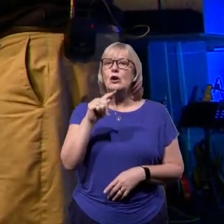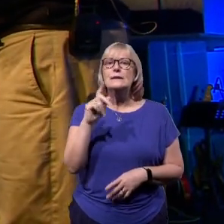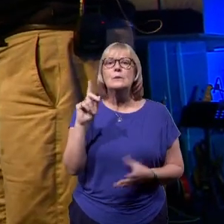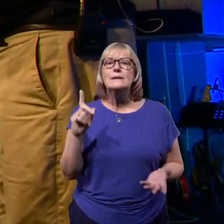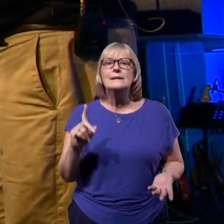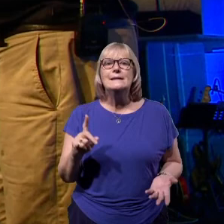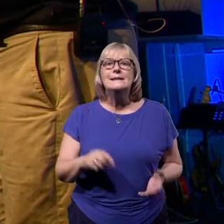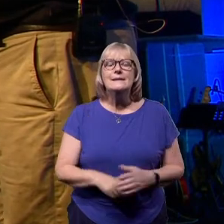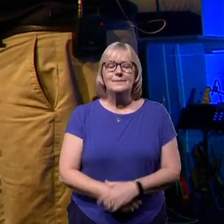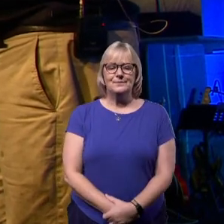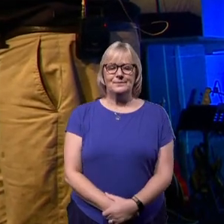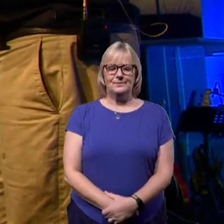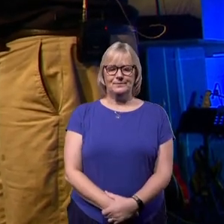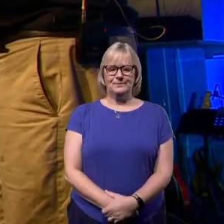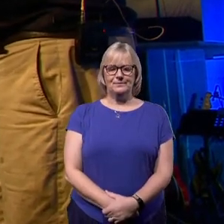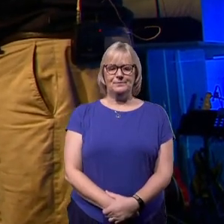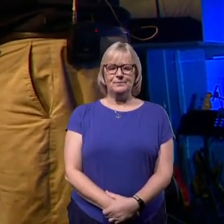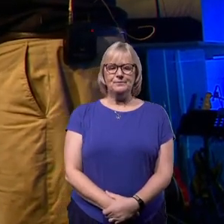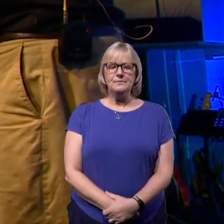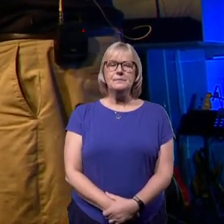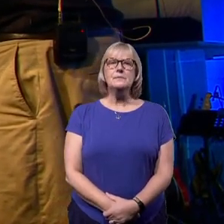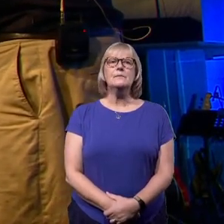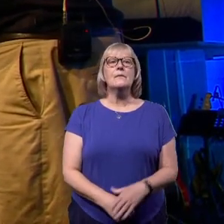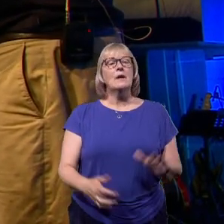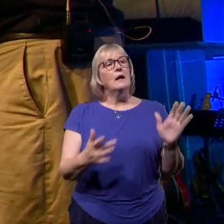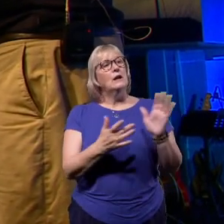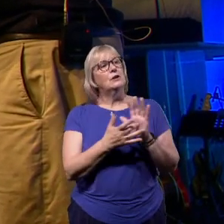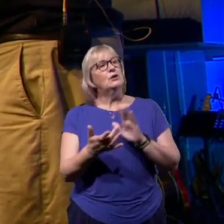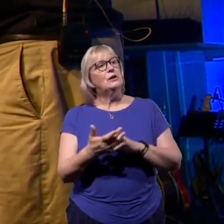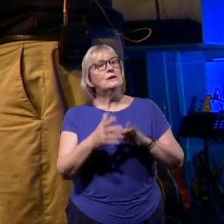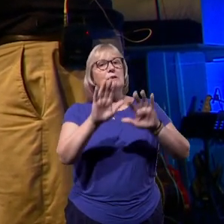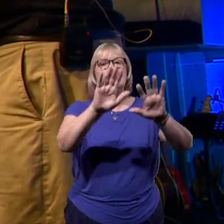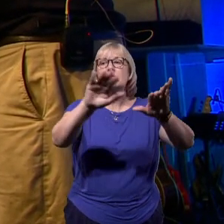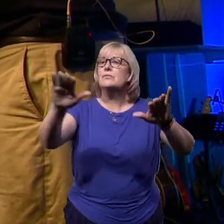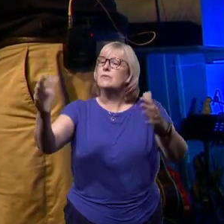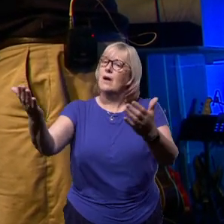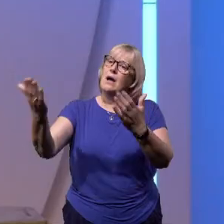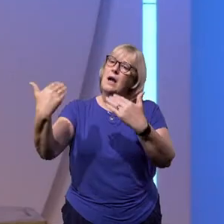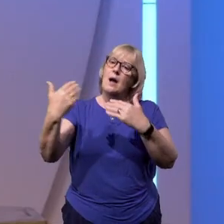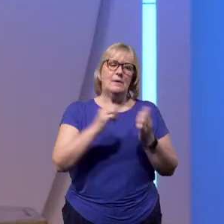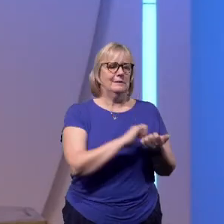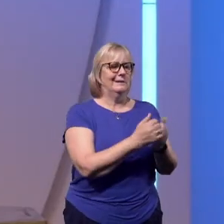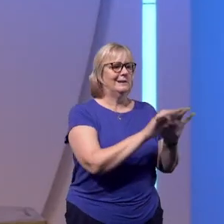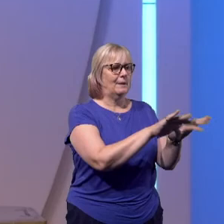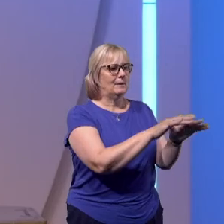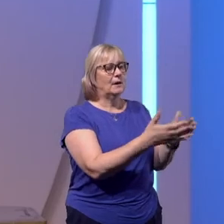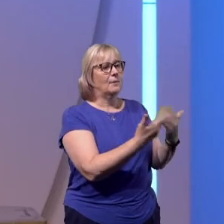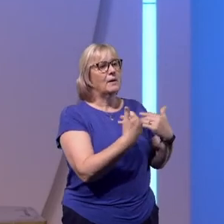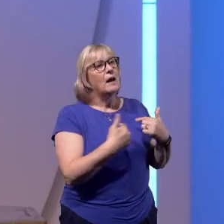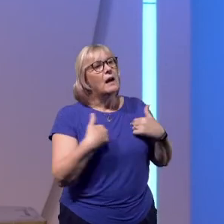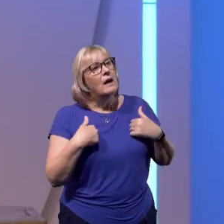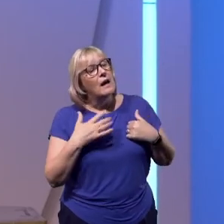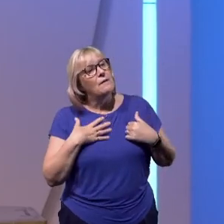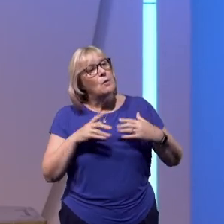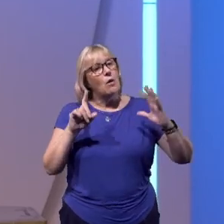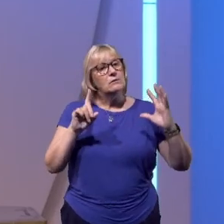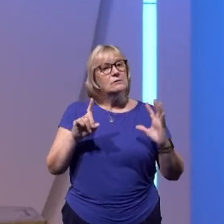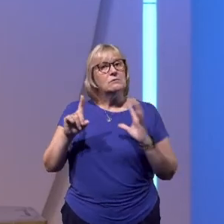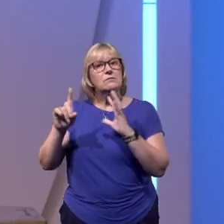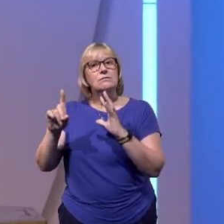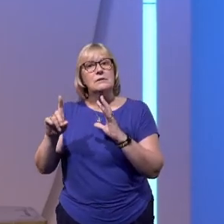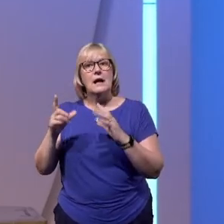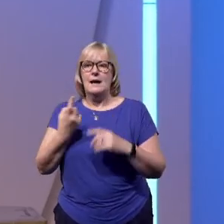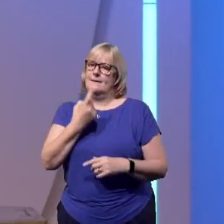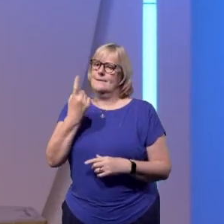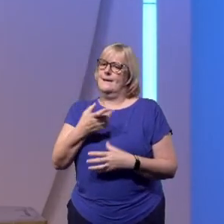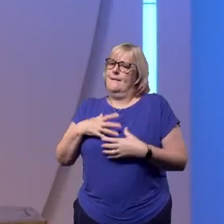34? Then he called the crowd to him along with his disciples. He said, whoever wants to be my disciple must deny themselves, take